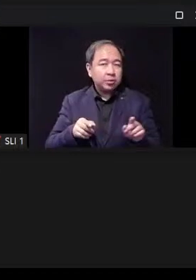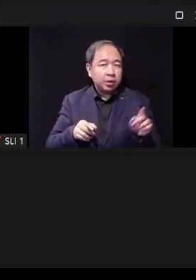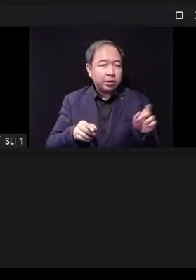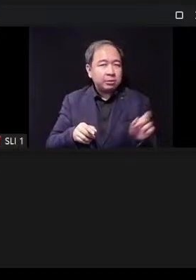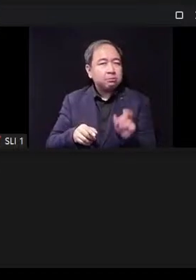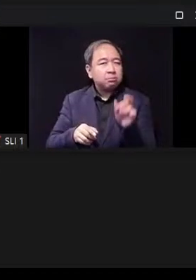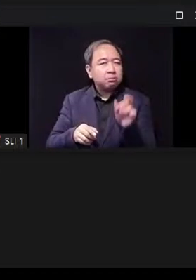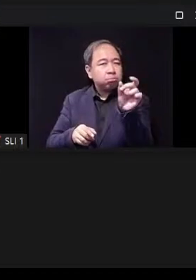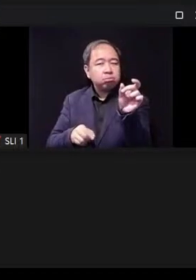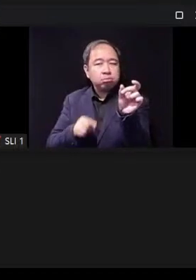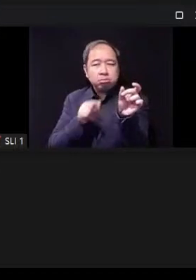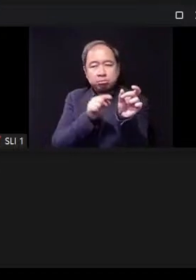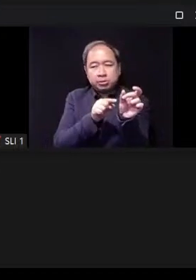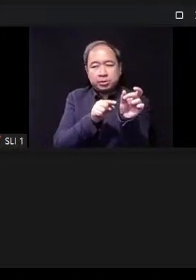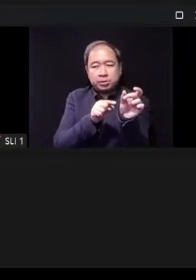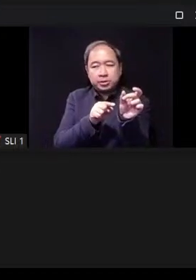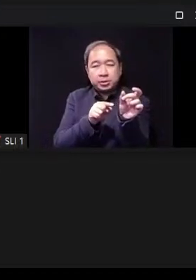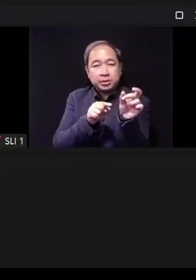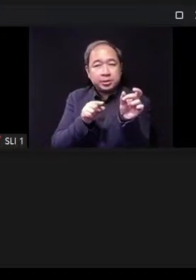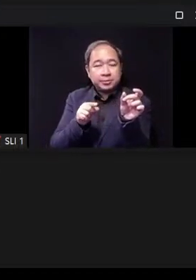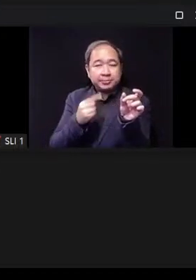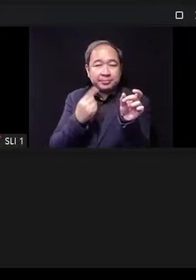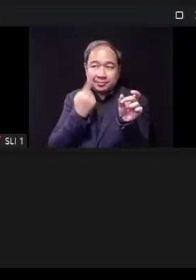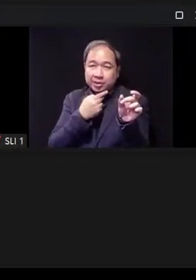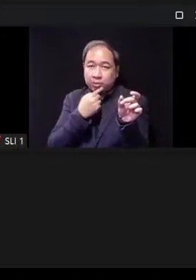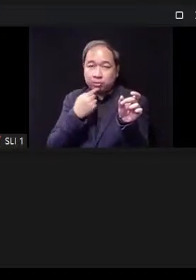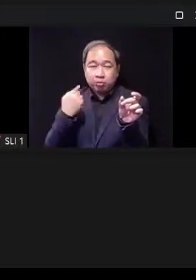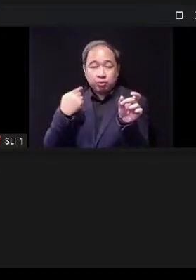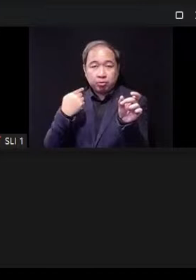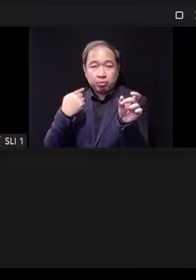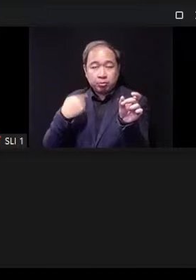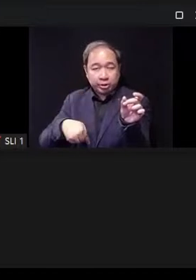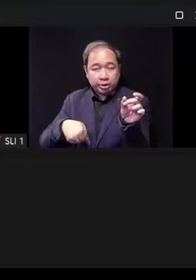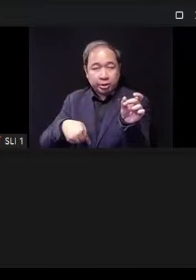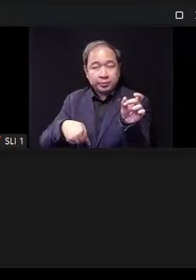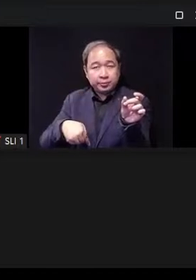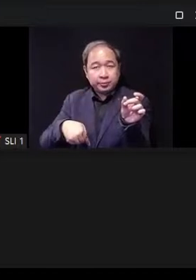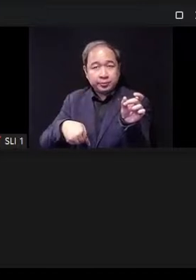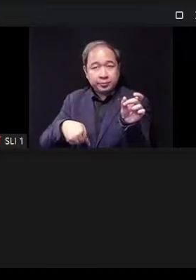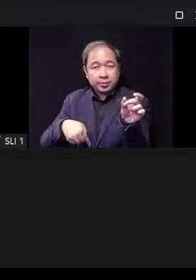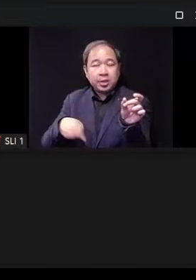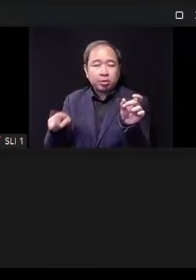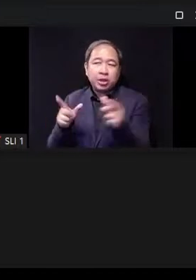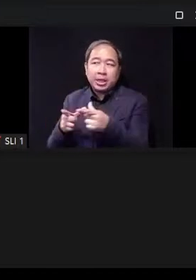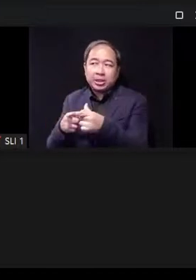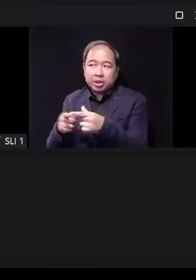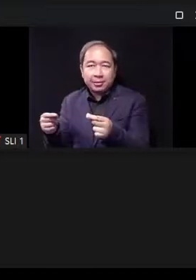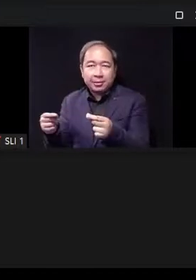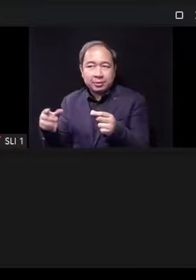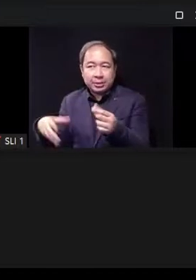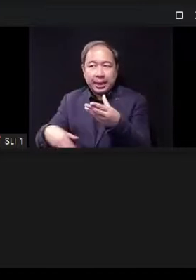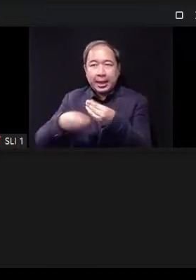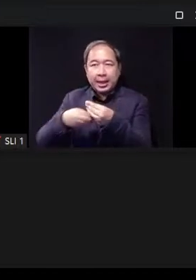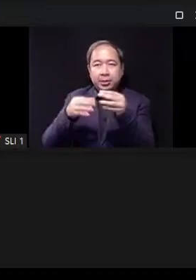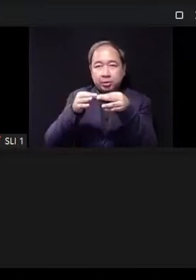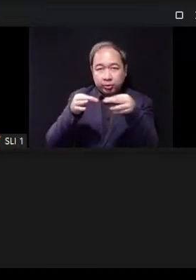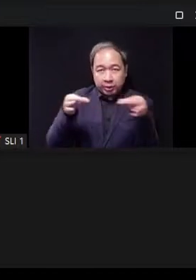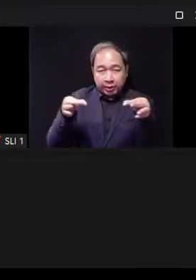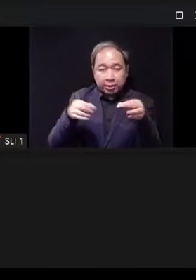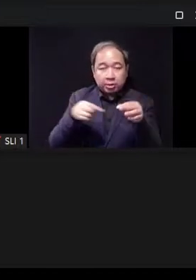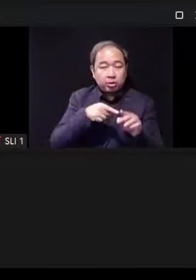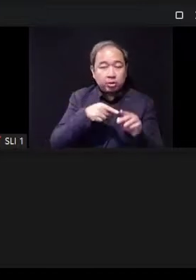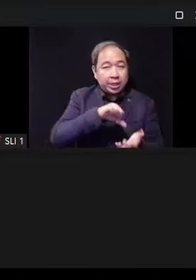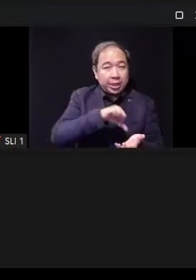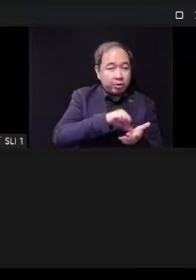phrase as suggested by the distinguished delegate from Japan and supported by the distinguished delegate